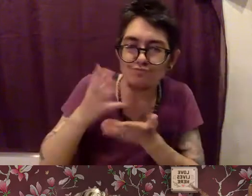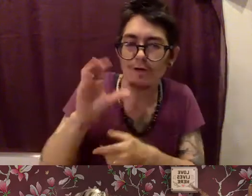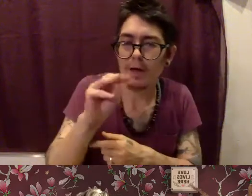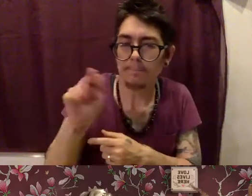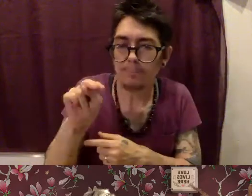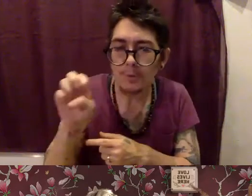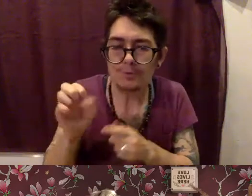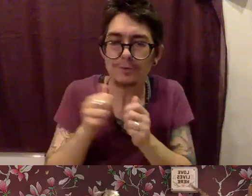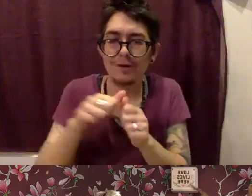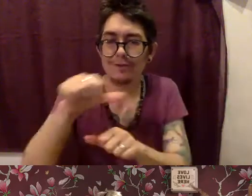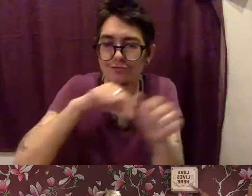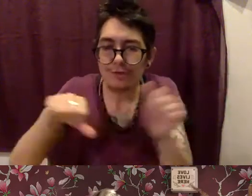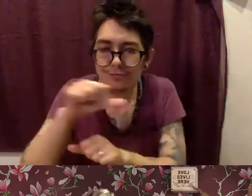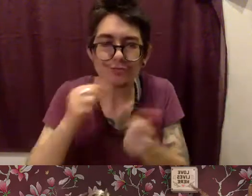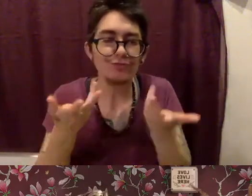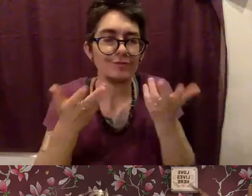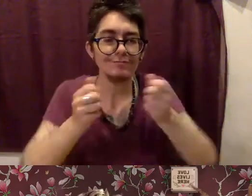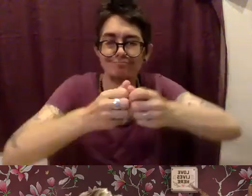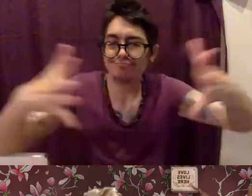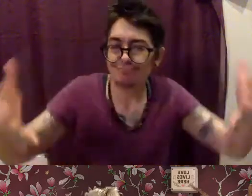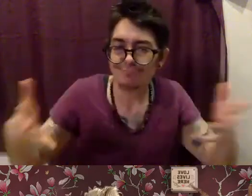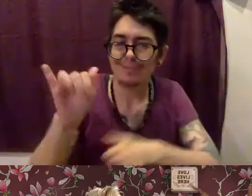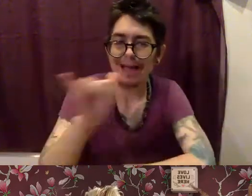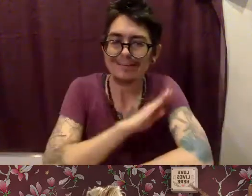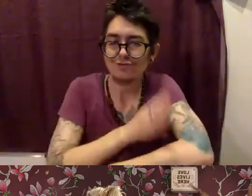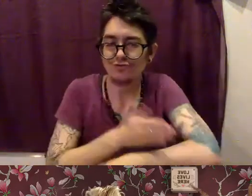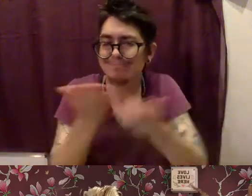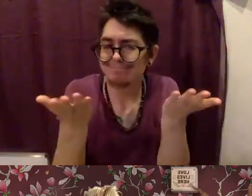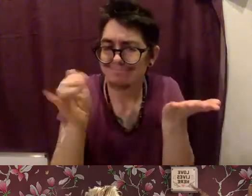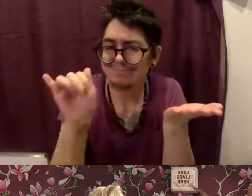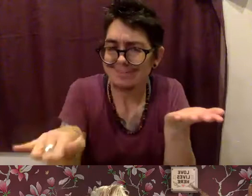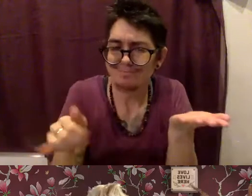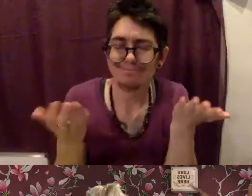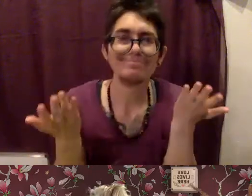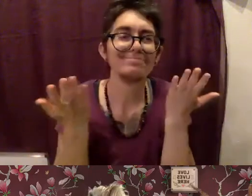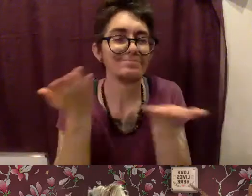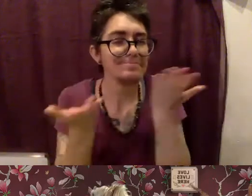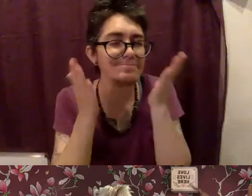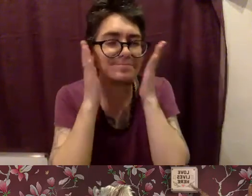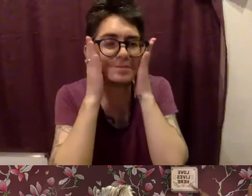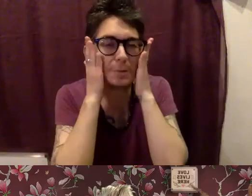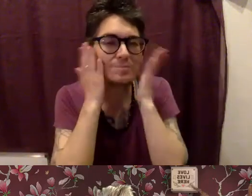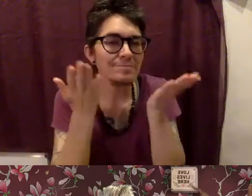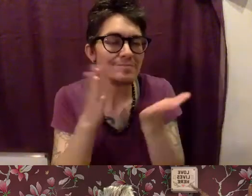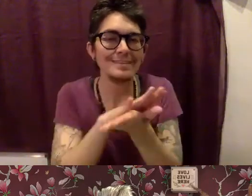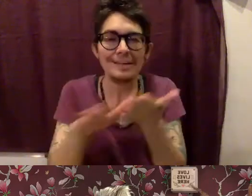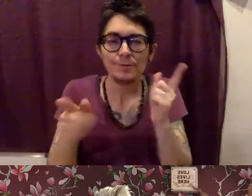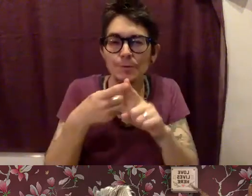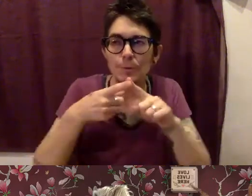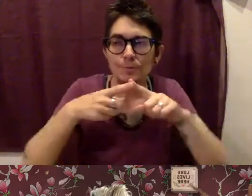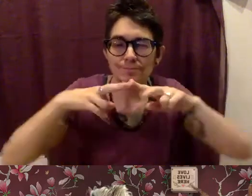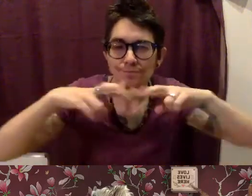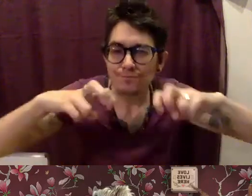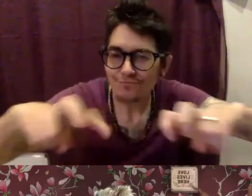figure out our divine selves or commune with each other? We need to expand the energy, and let